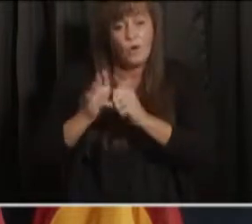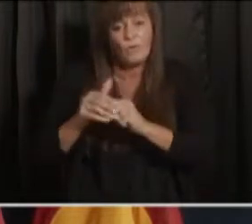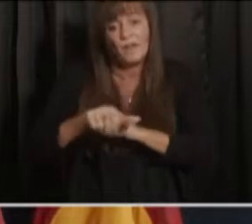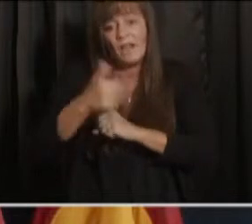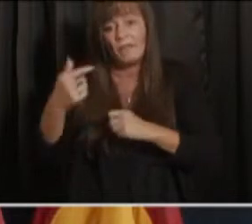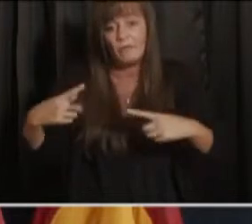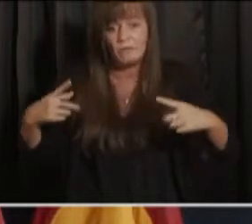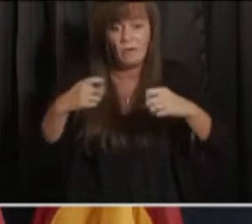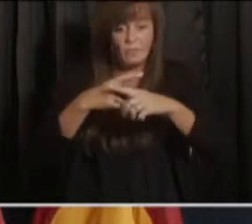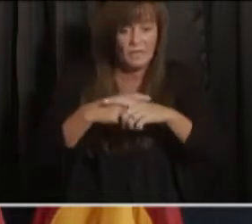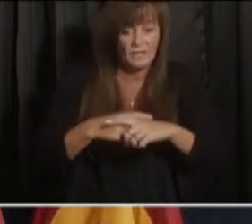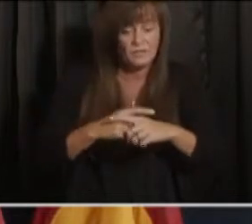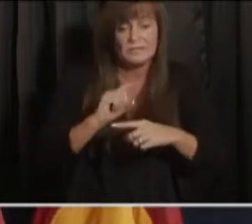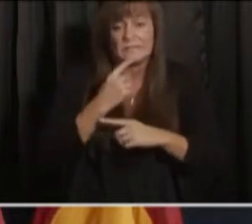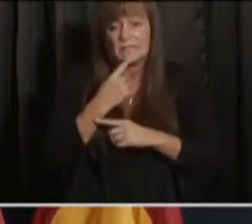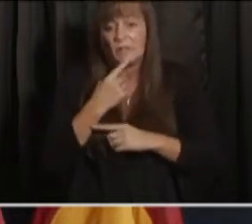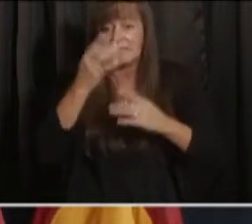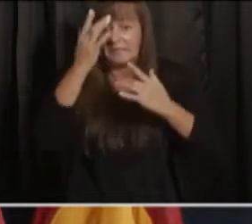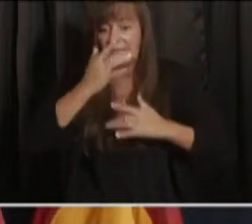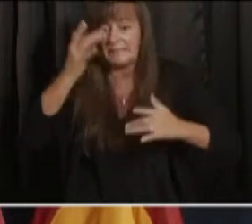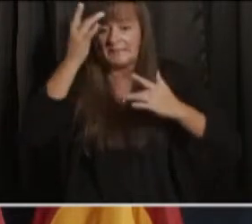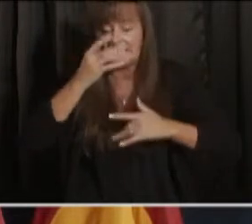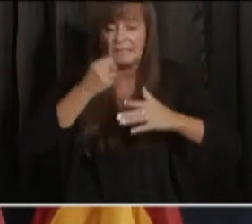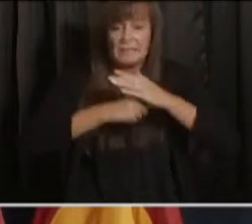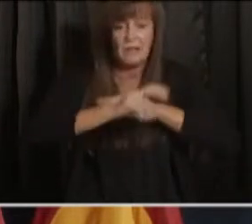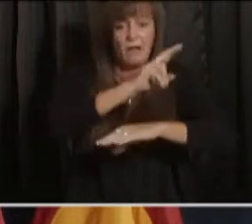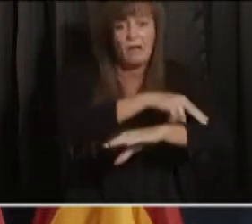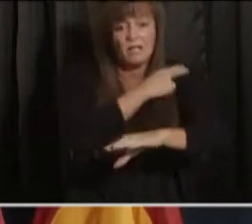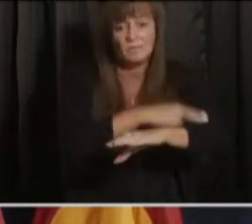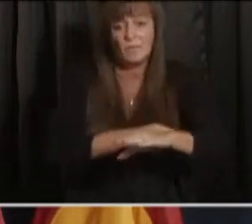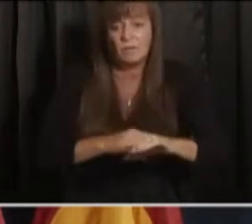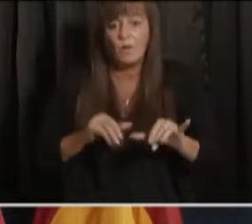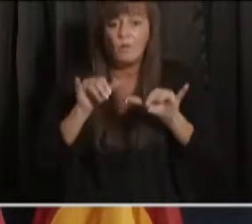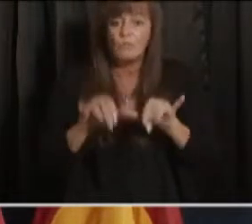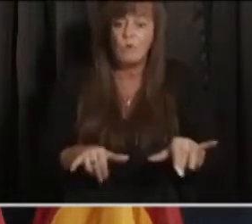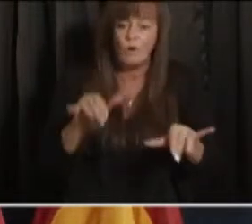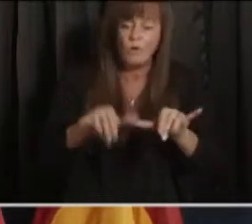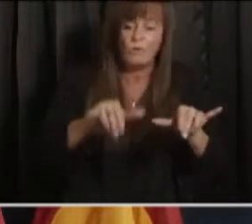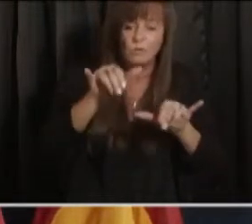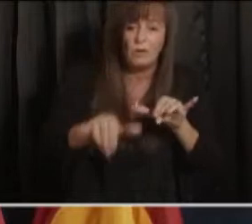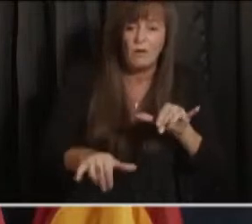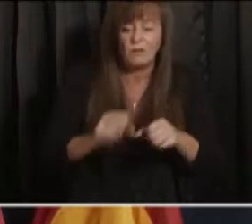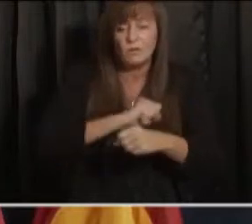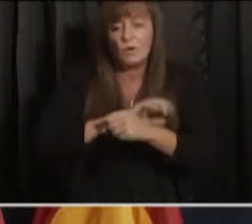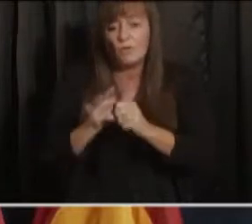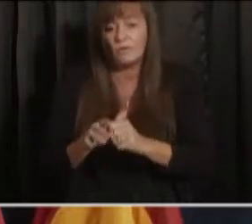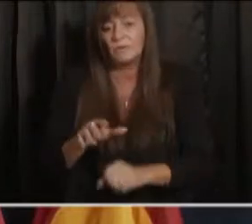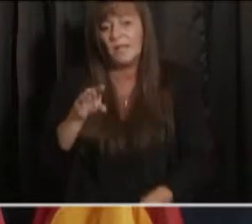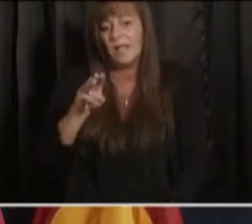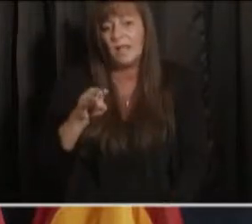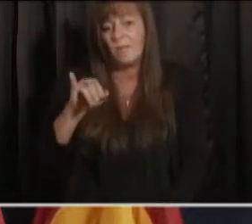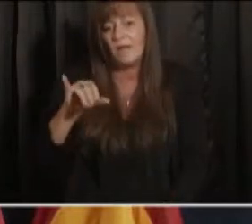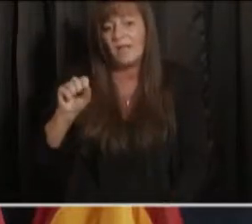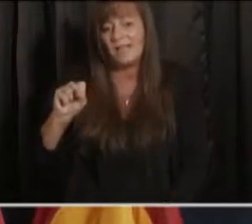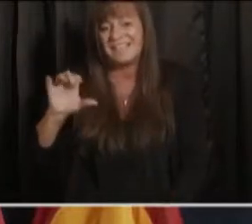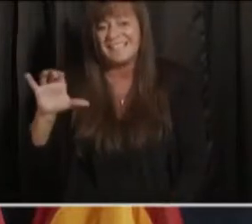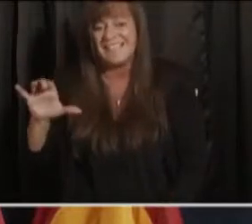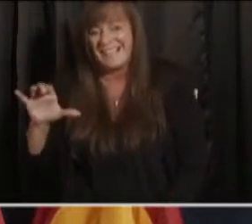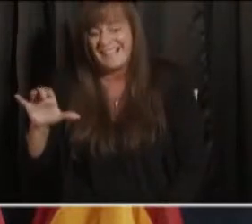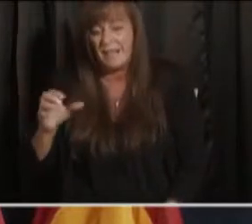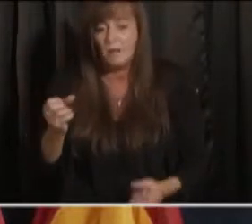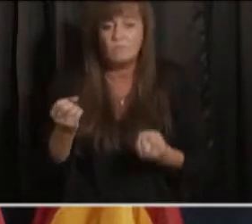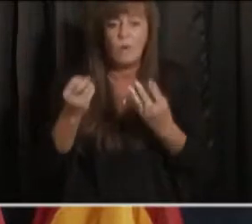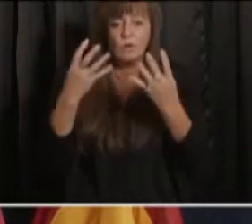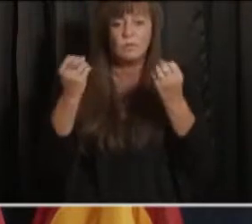disease, hospitalization, the risk of prolonged COVID, as well as MIS-C, or the multi-system inflammatory syndrome